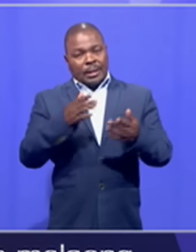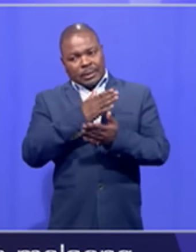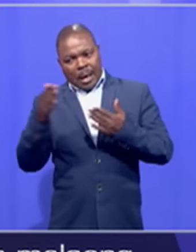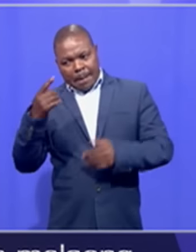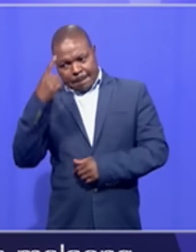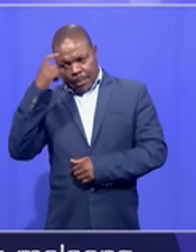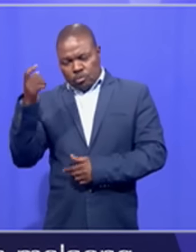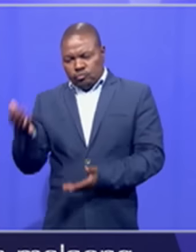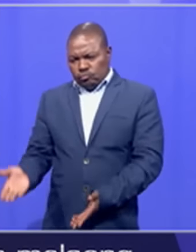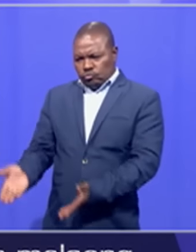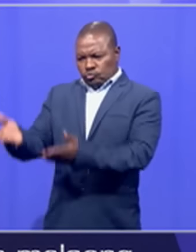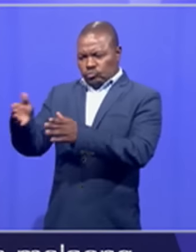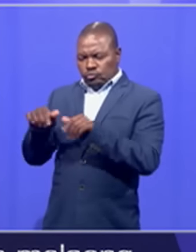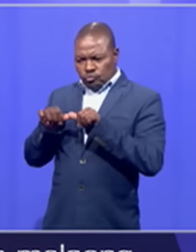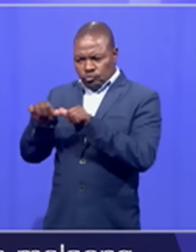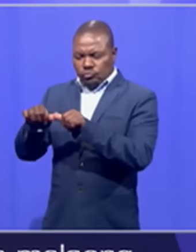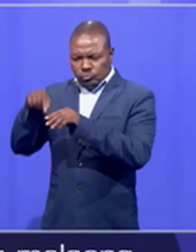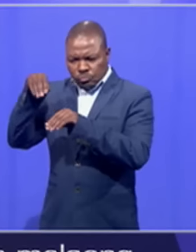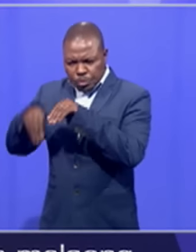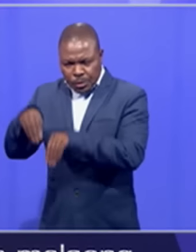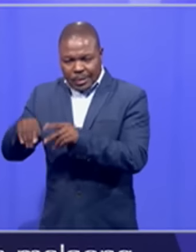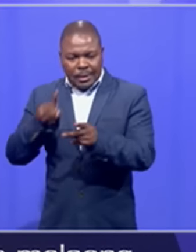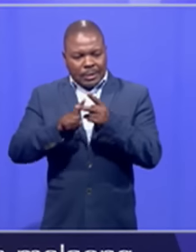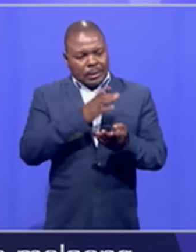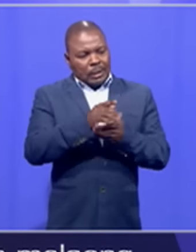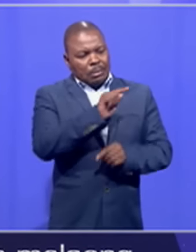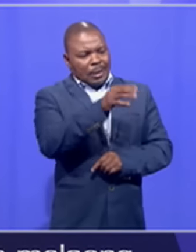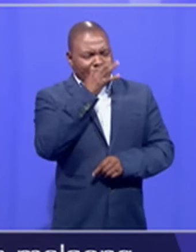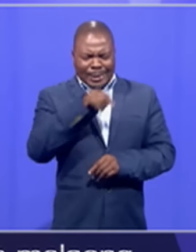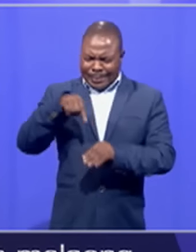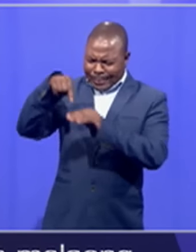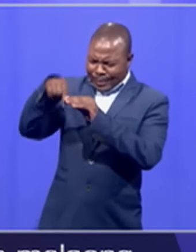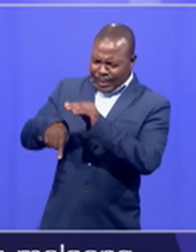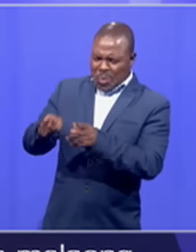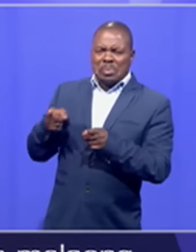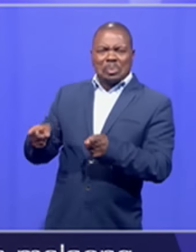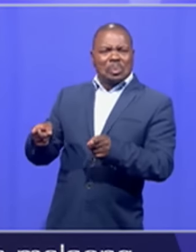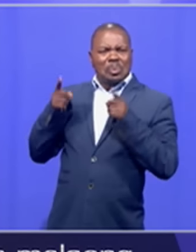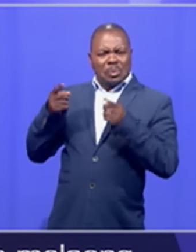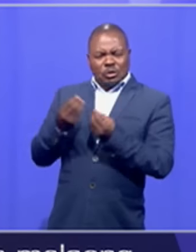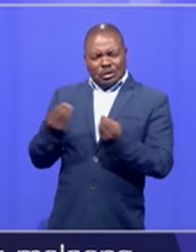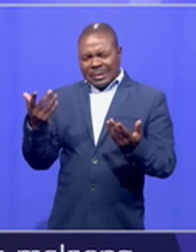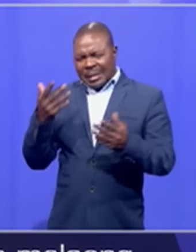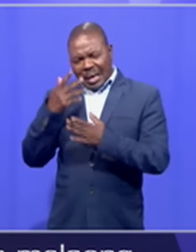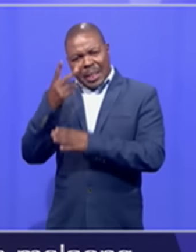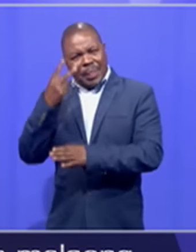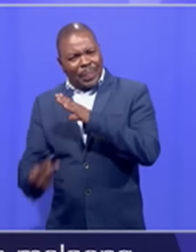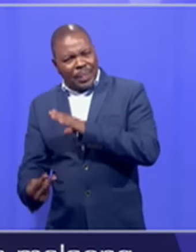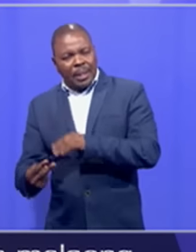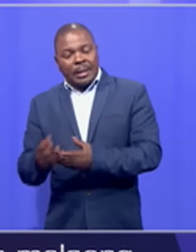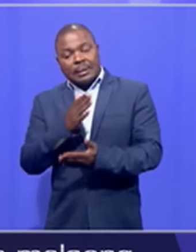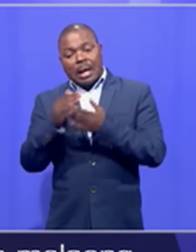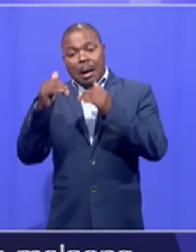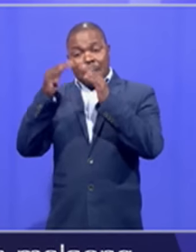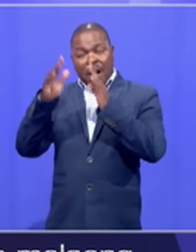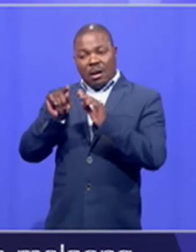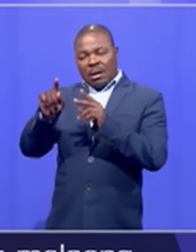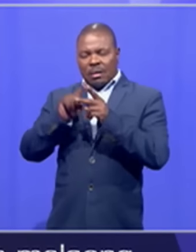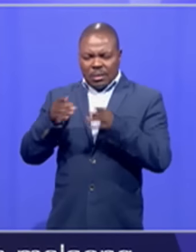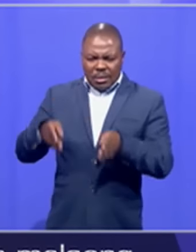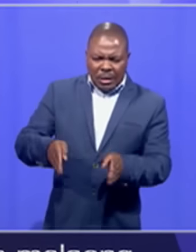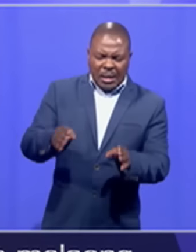ditlhopha go epa mengwakong ya bona mola ba bangwe ba bolela gore meleti yeo e kotsi kudu go bana a mangwe a magae a sentšwe mebila